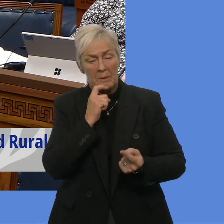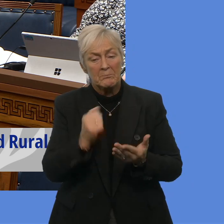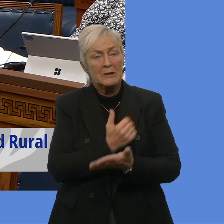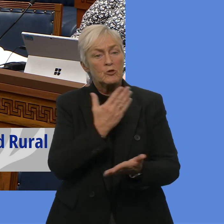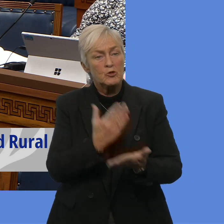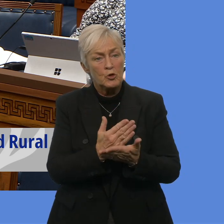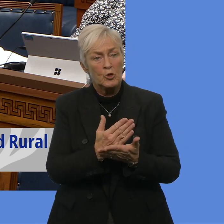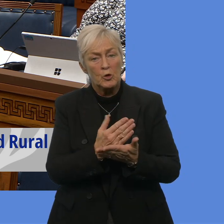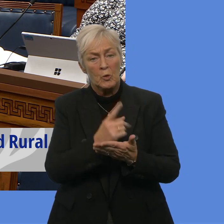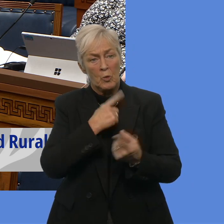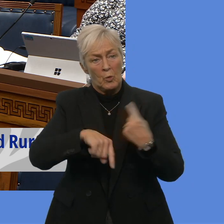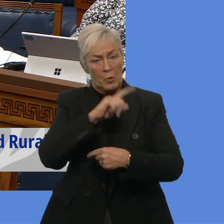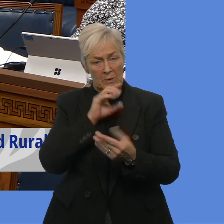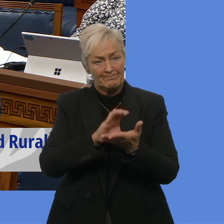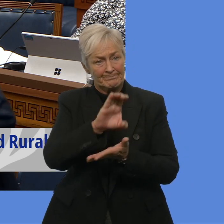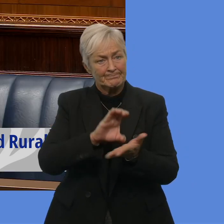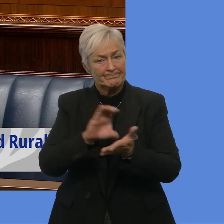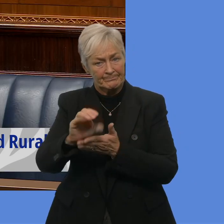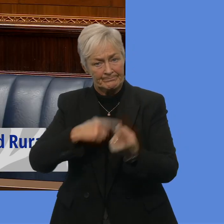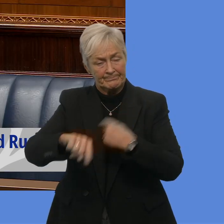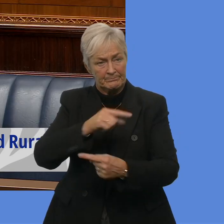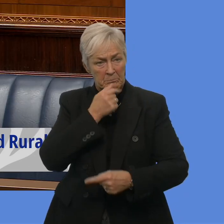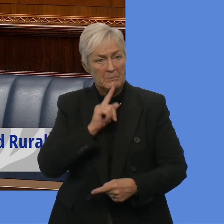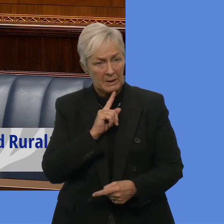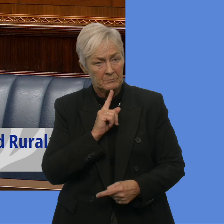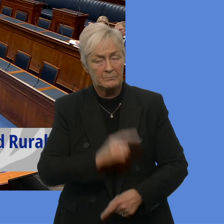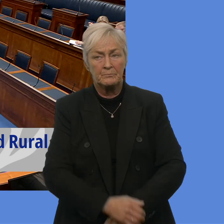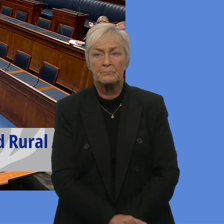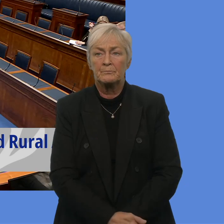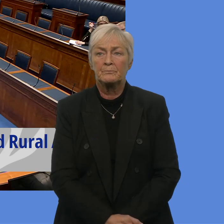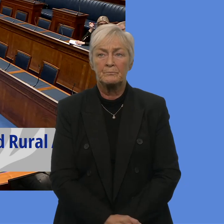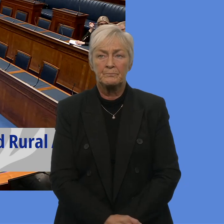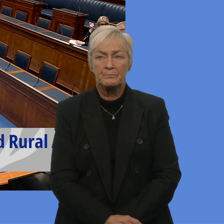that the fines and penalties are appropriate to that, and that's something we're reviewing. John Buchanan.